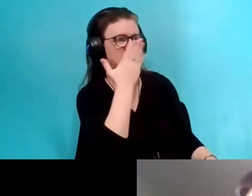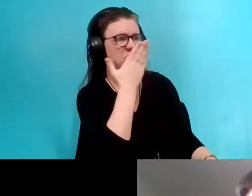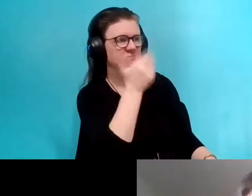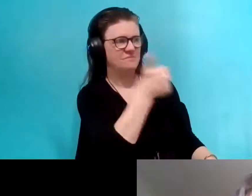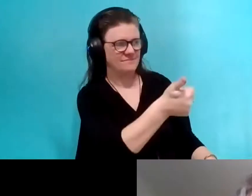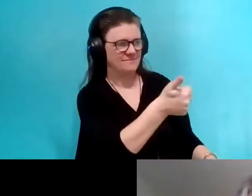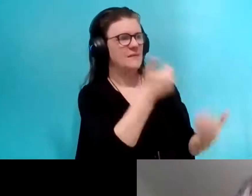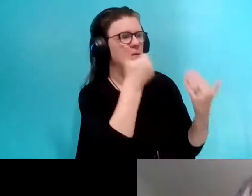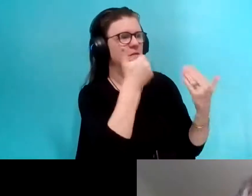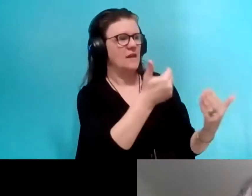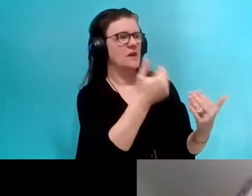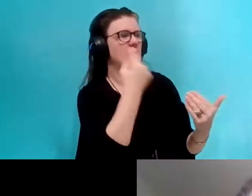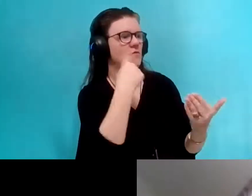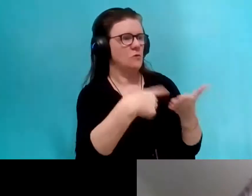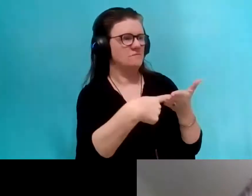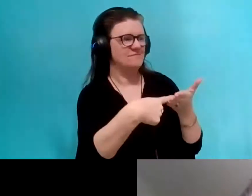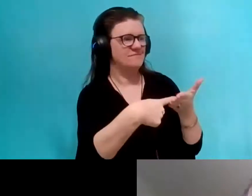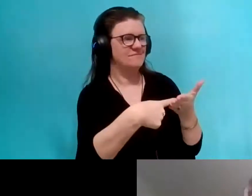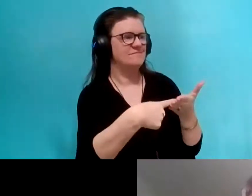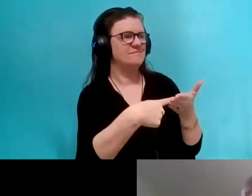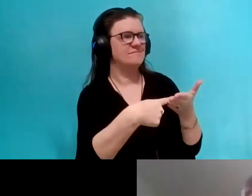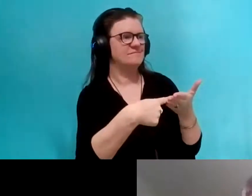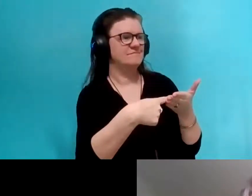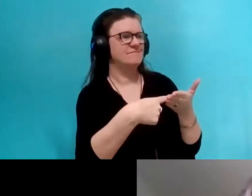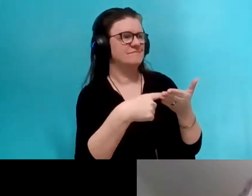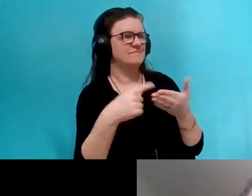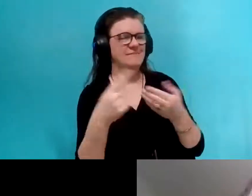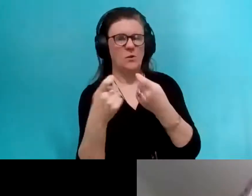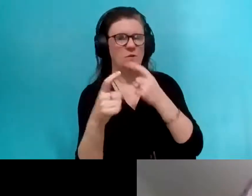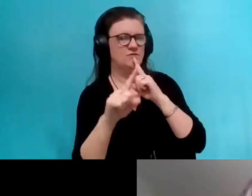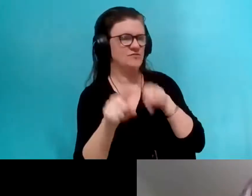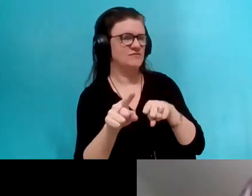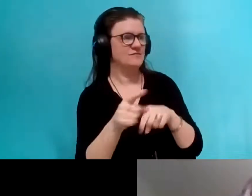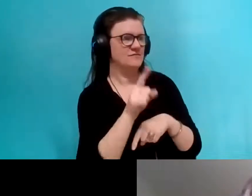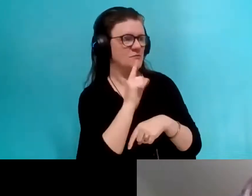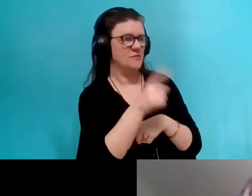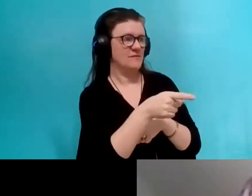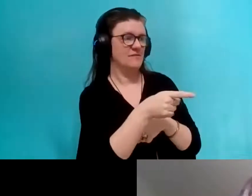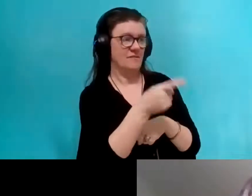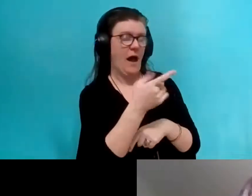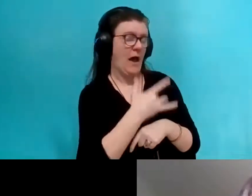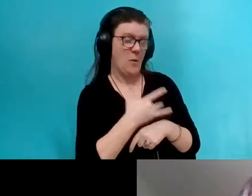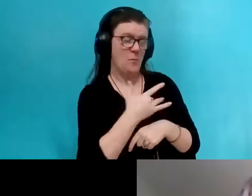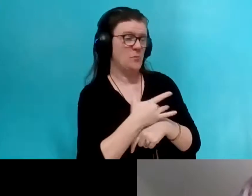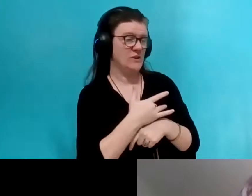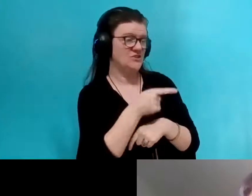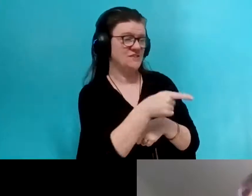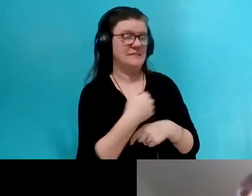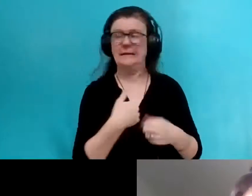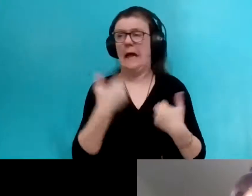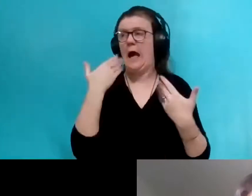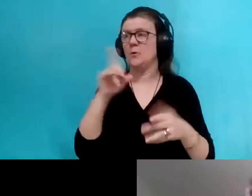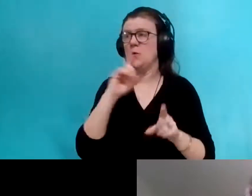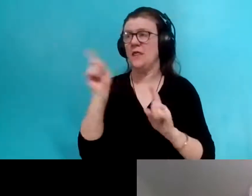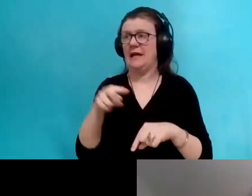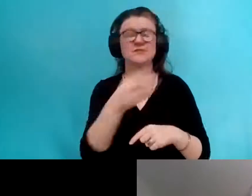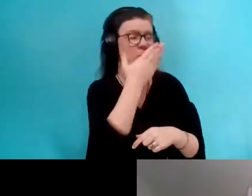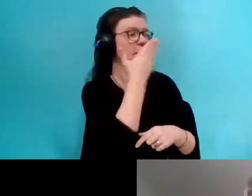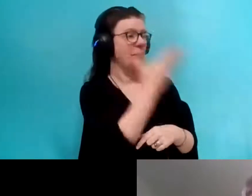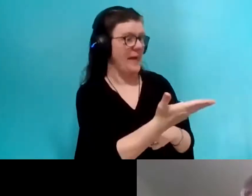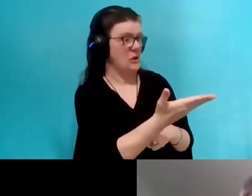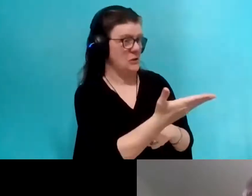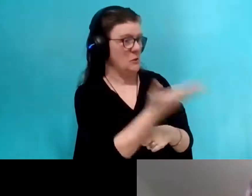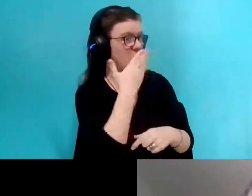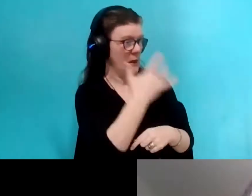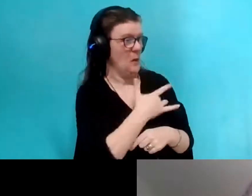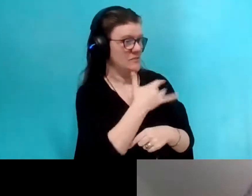you for covering off on questions. And I always particularly like panelists who say, I don't know the answer, you need to talk to somebody else. That's always great from my